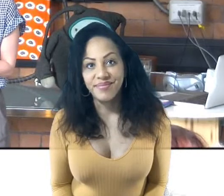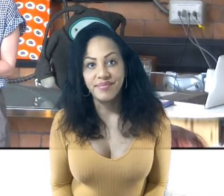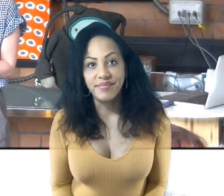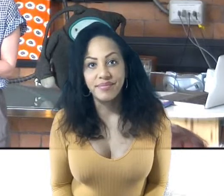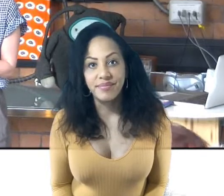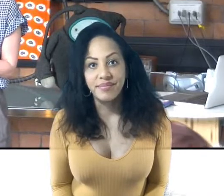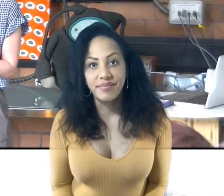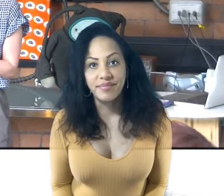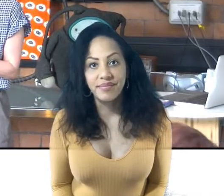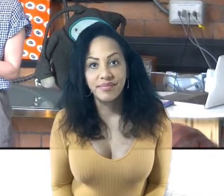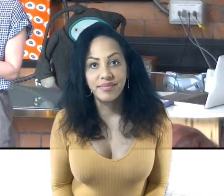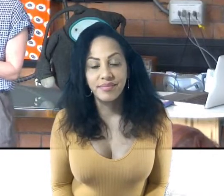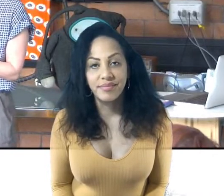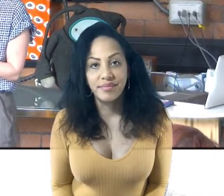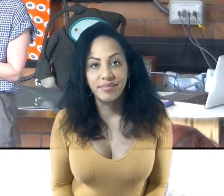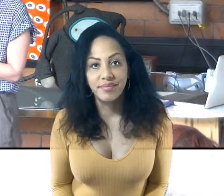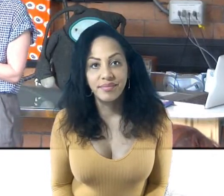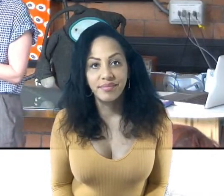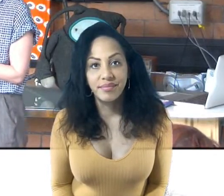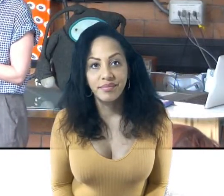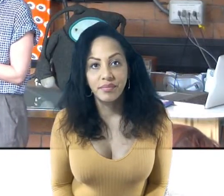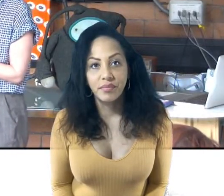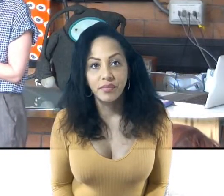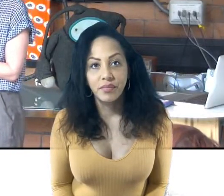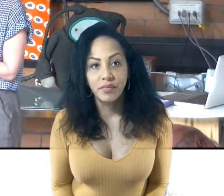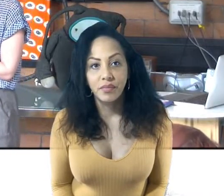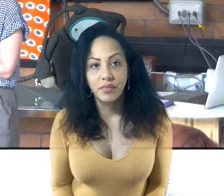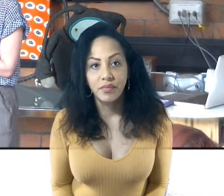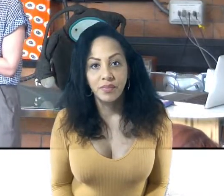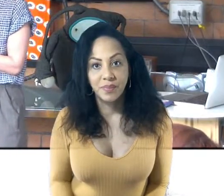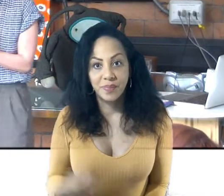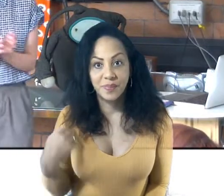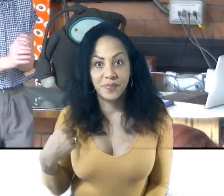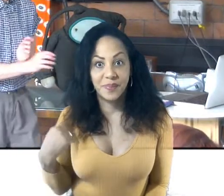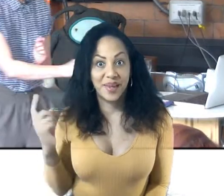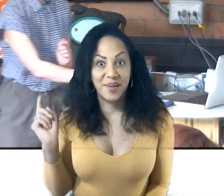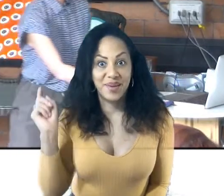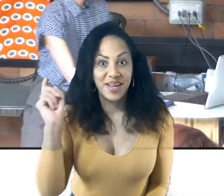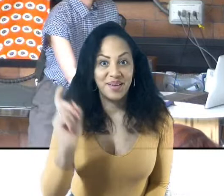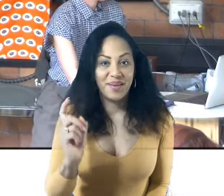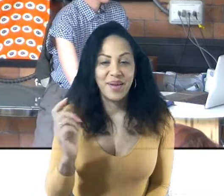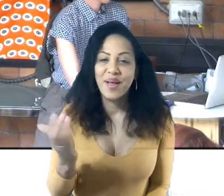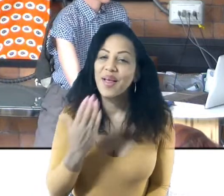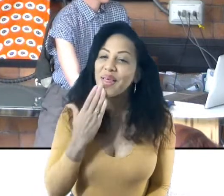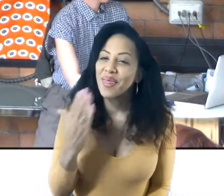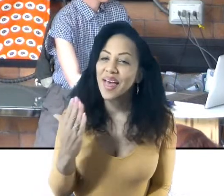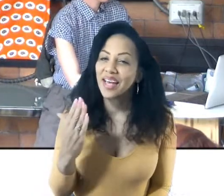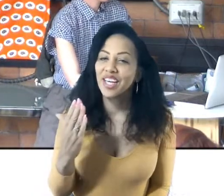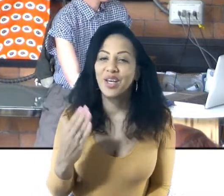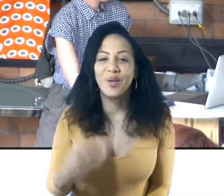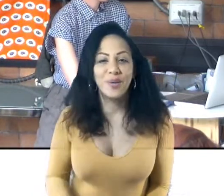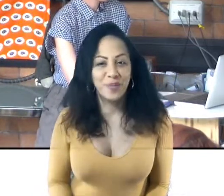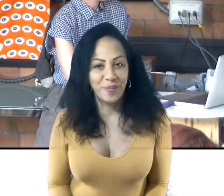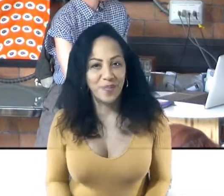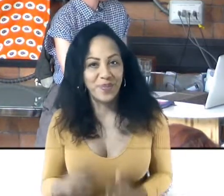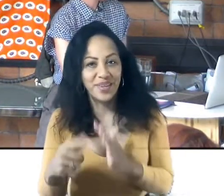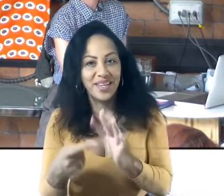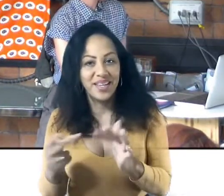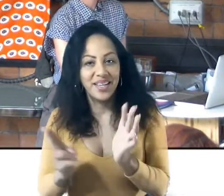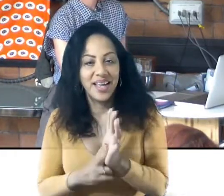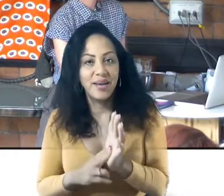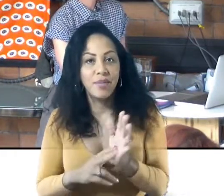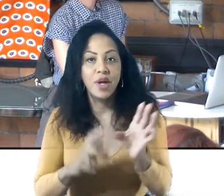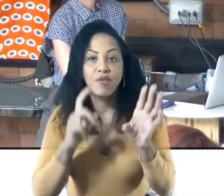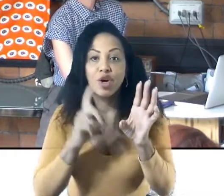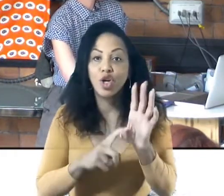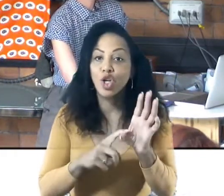Thank you. Yeah. Okay, I'll jump in for a second and say thank you, Jen, for the talk. We're going to move to the Q&A section. We've got about half an hour, so